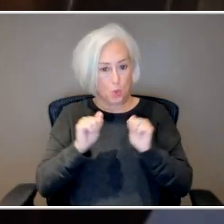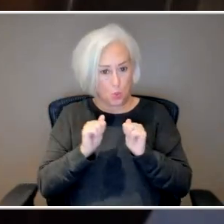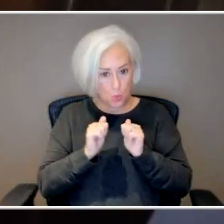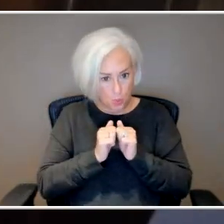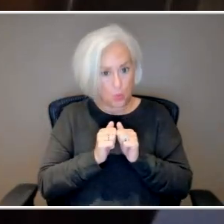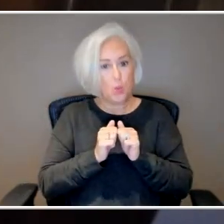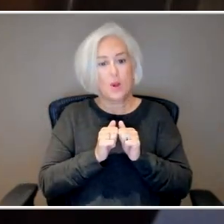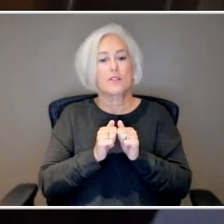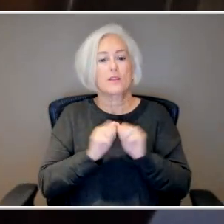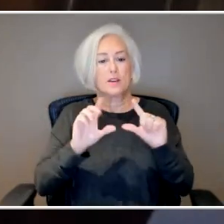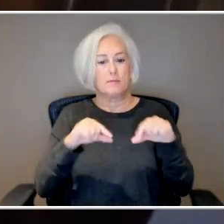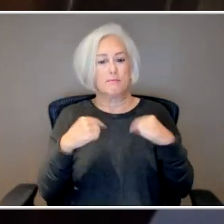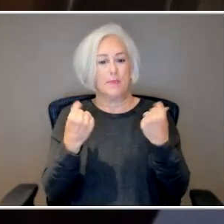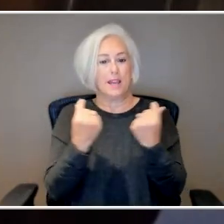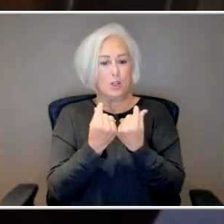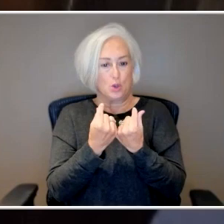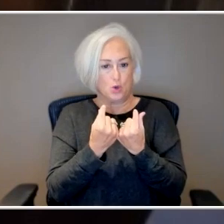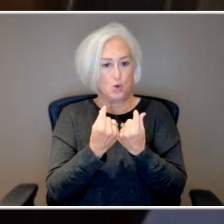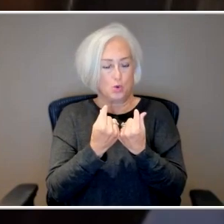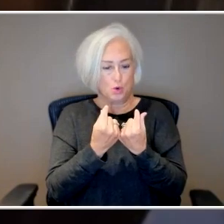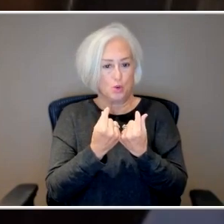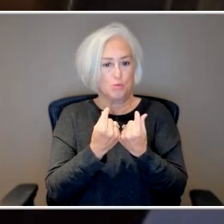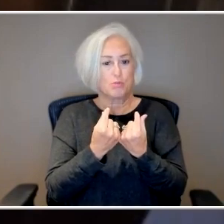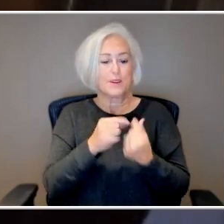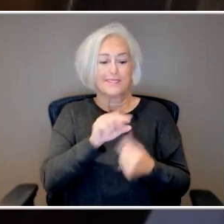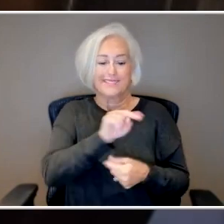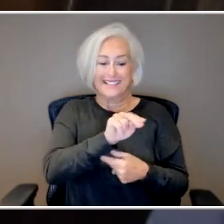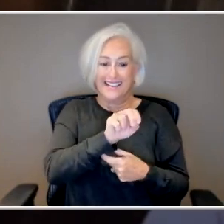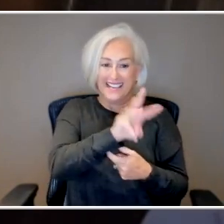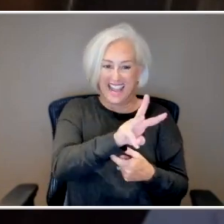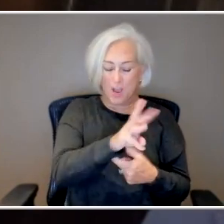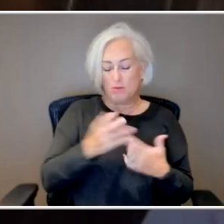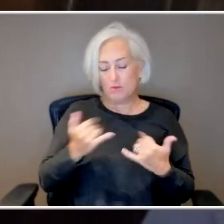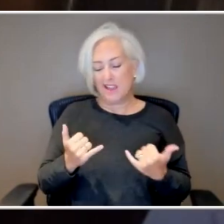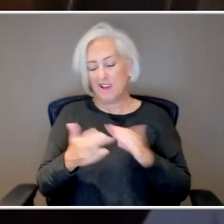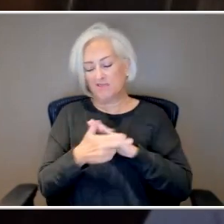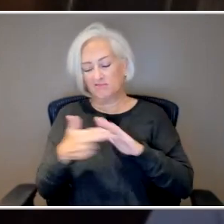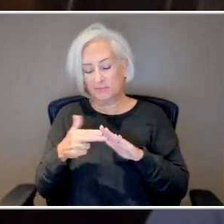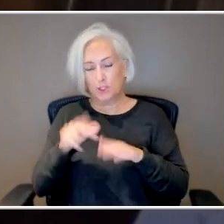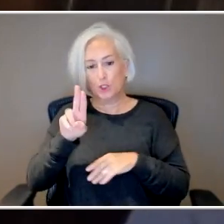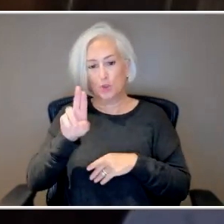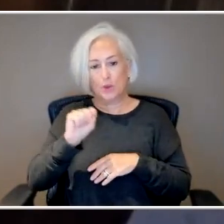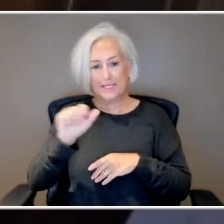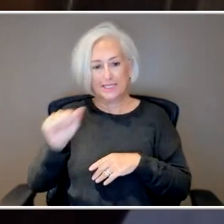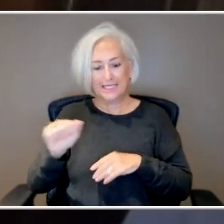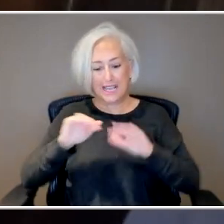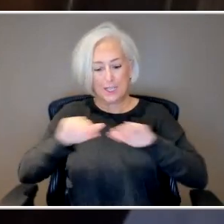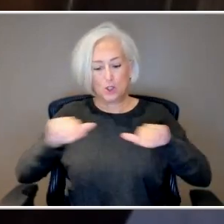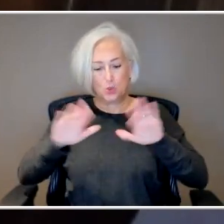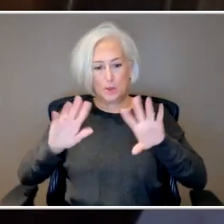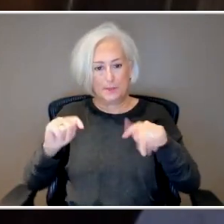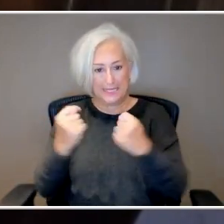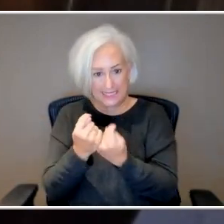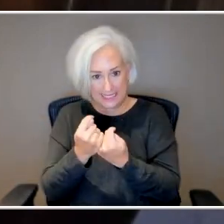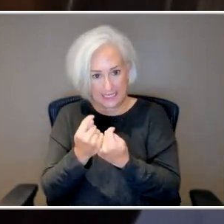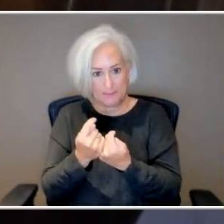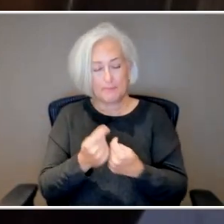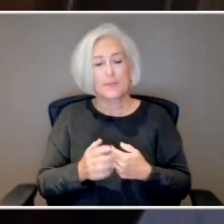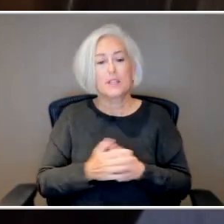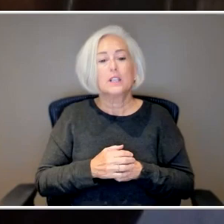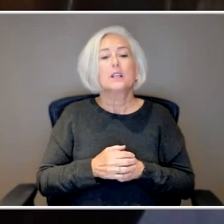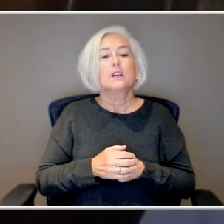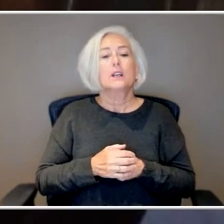was called now it's USA Swimming team. And so just to kind of move